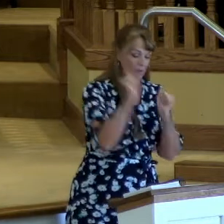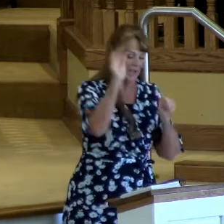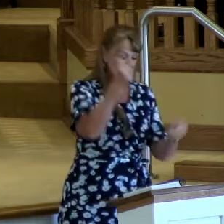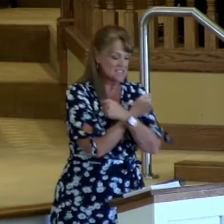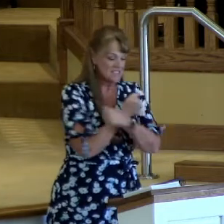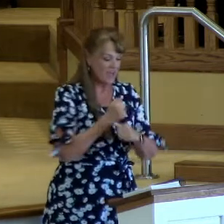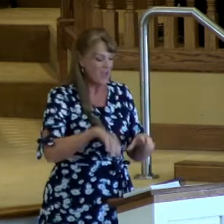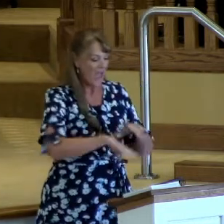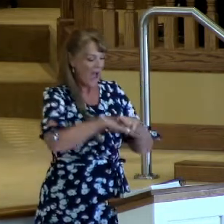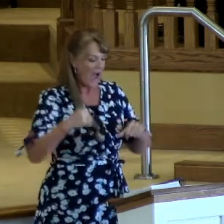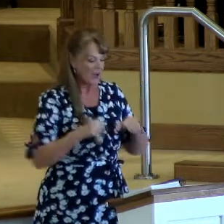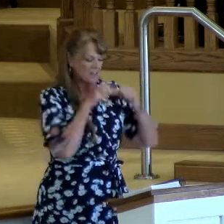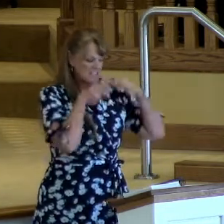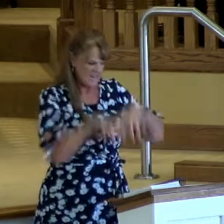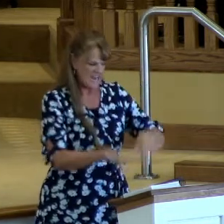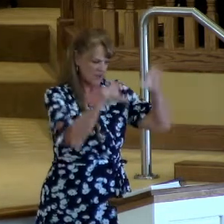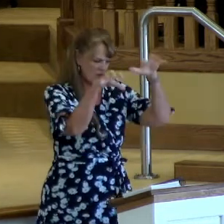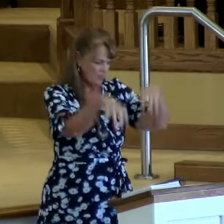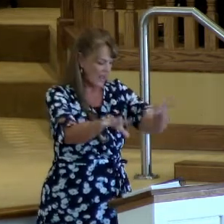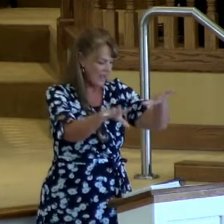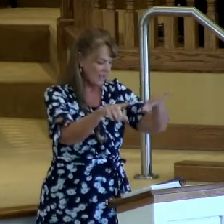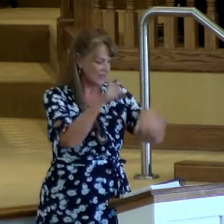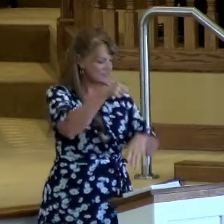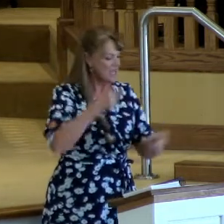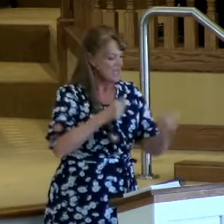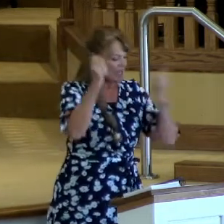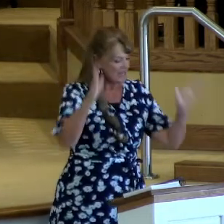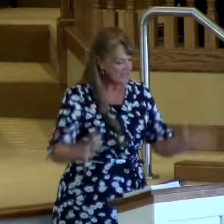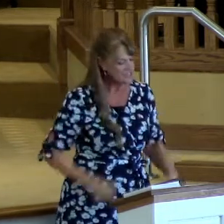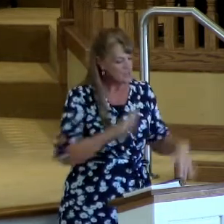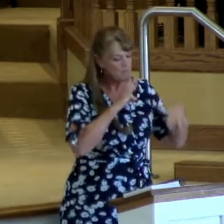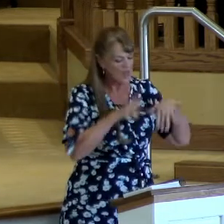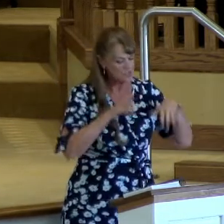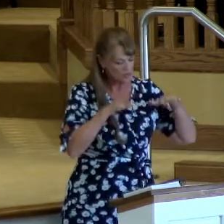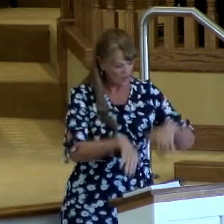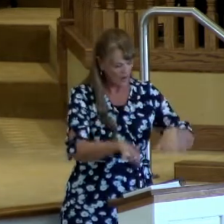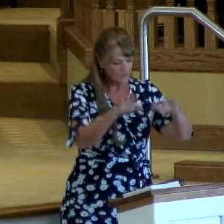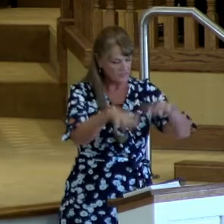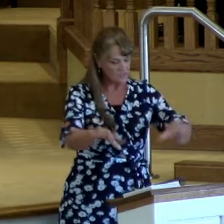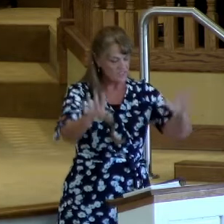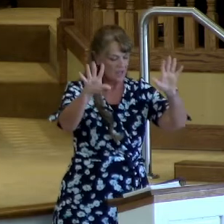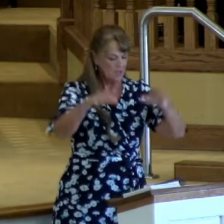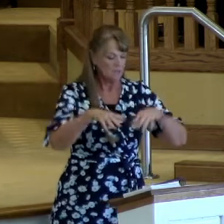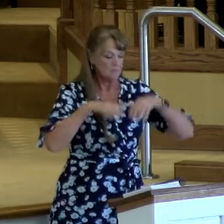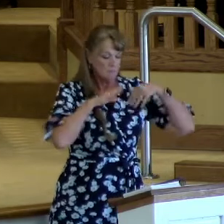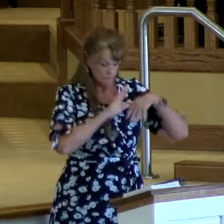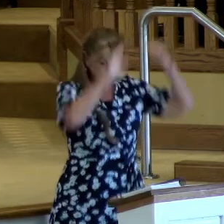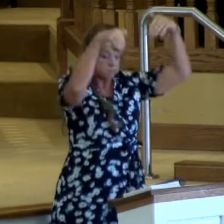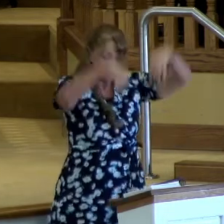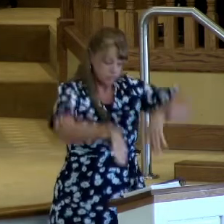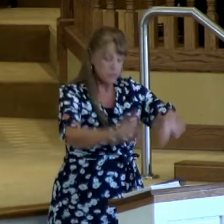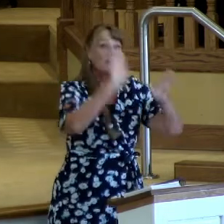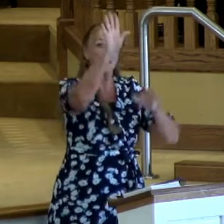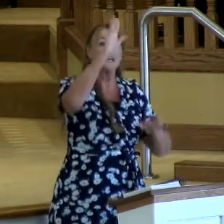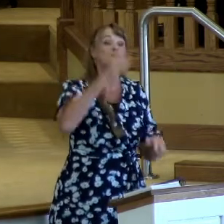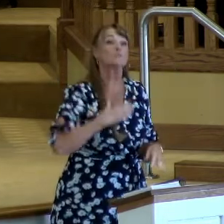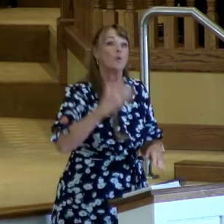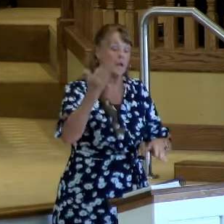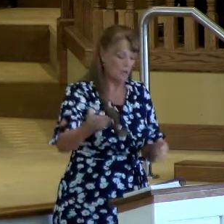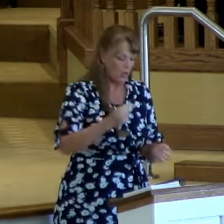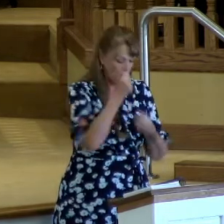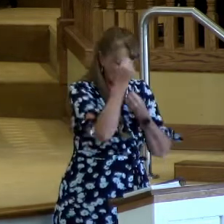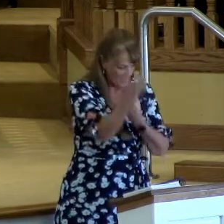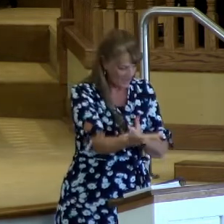lift you by his love out of the angry waves. He's the master of the sea. Billows his will